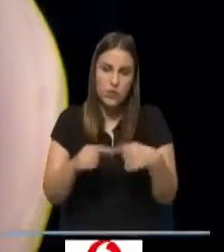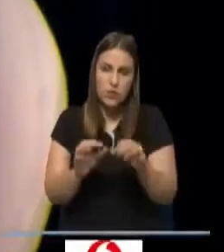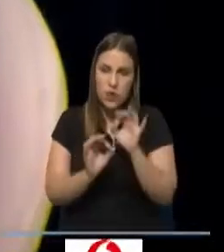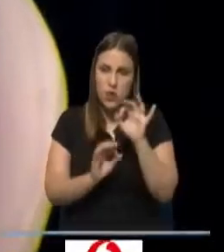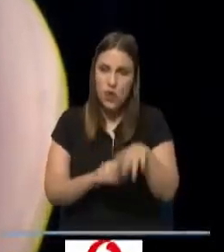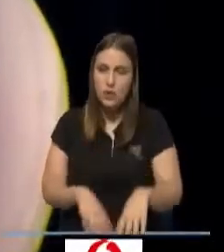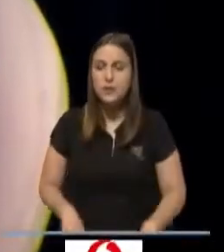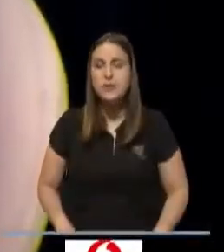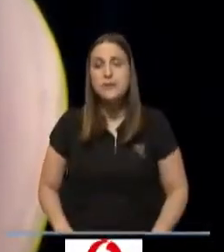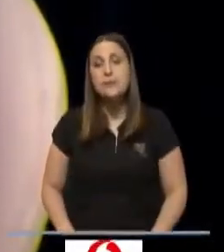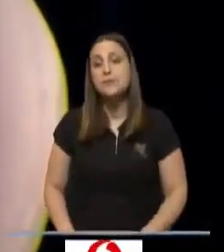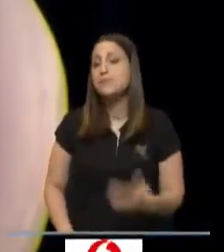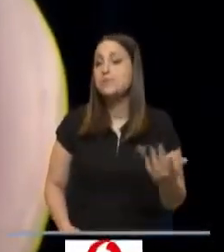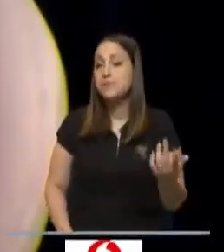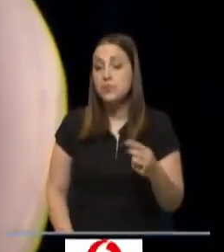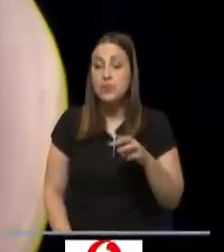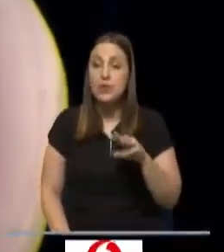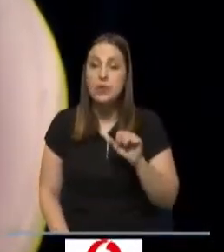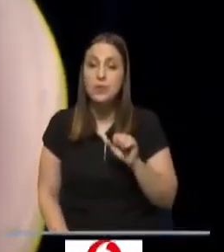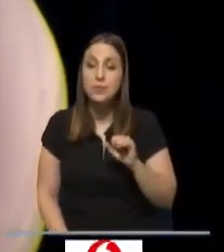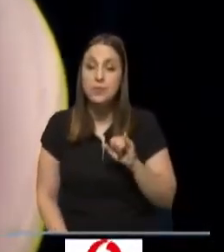of trouble.